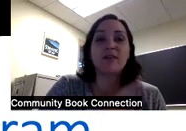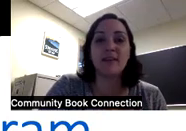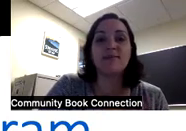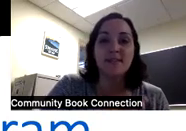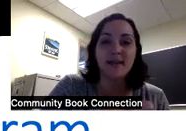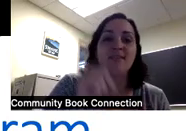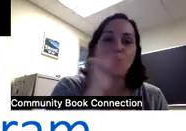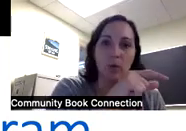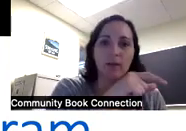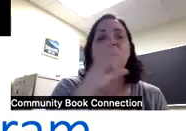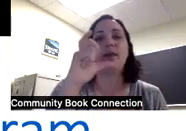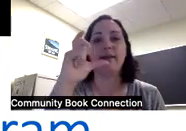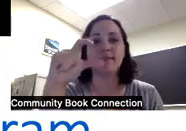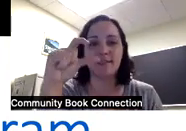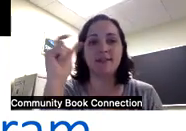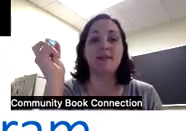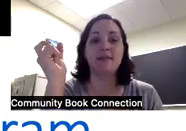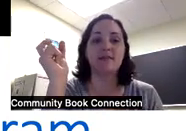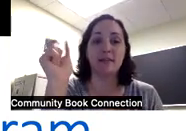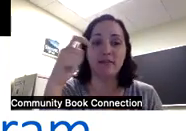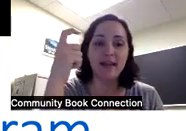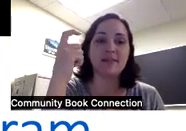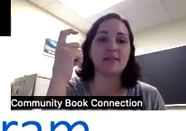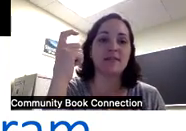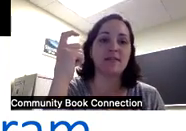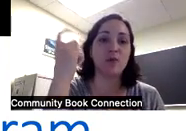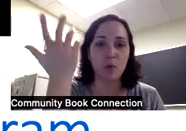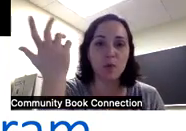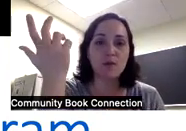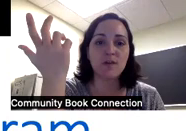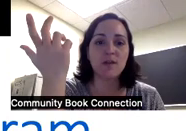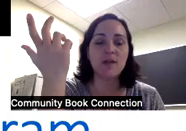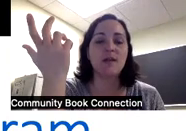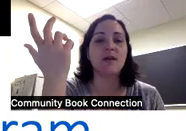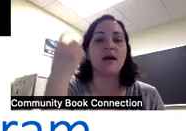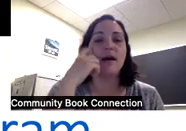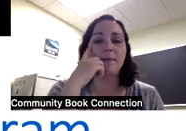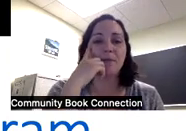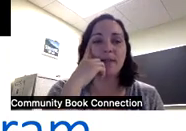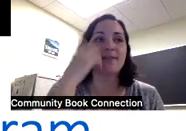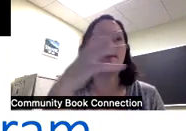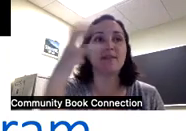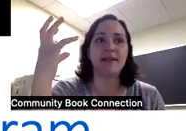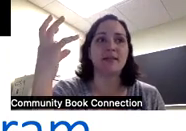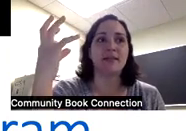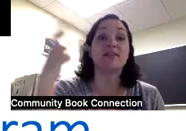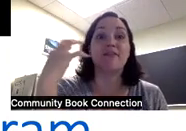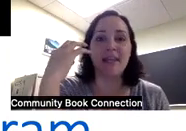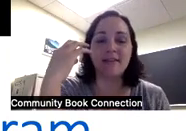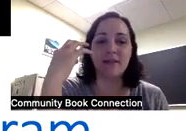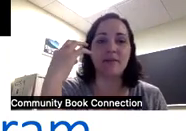are other things besides warmth and acidity that affect corals. Like sediments